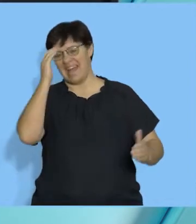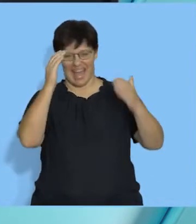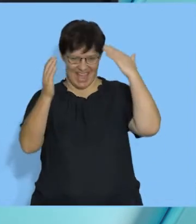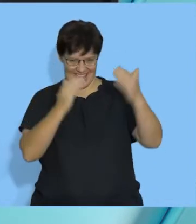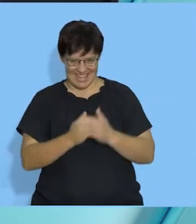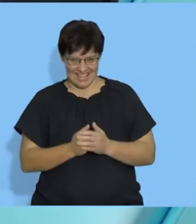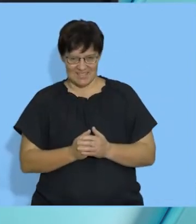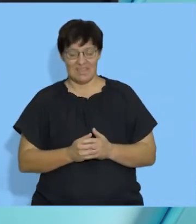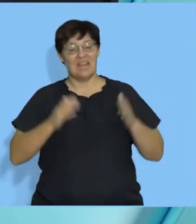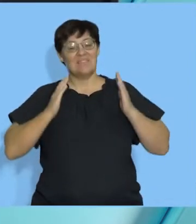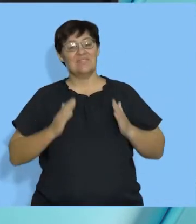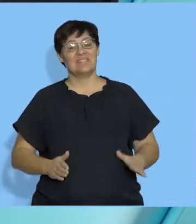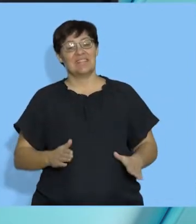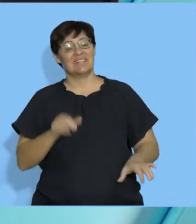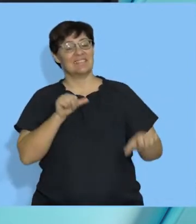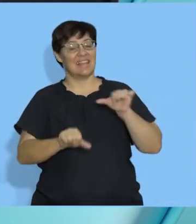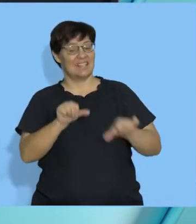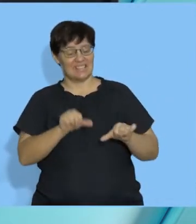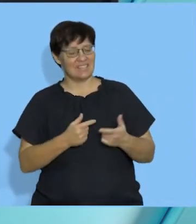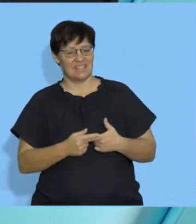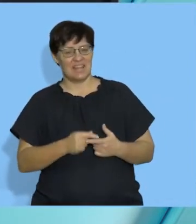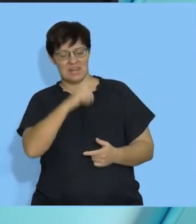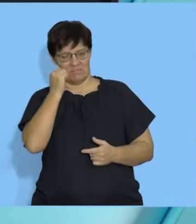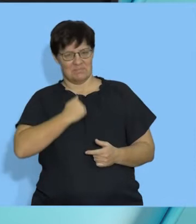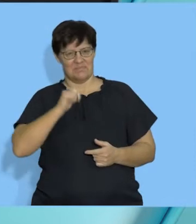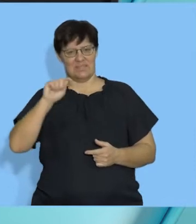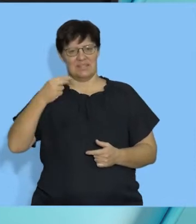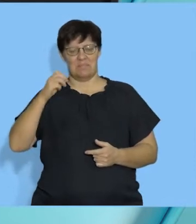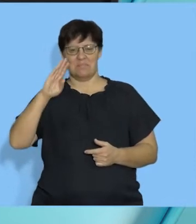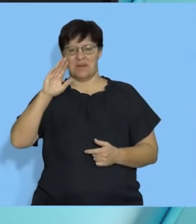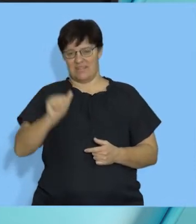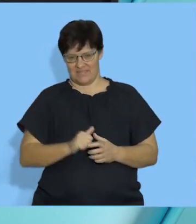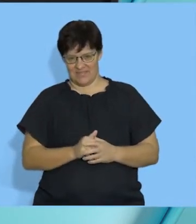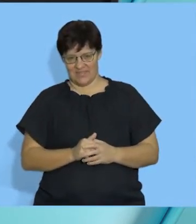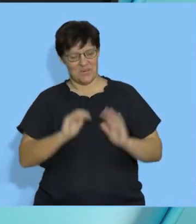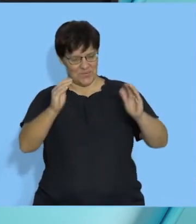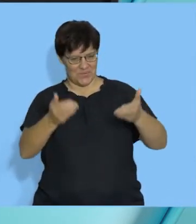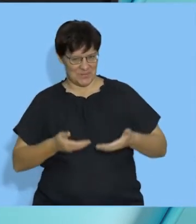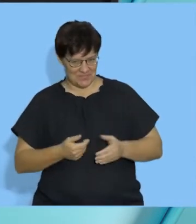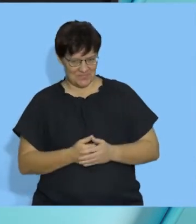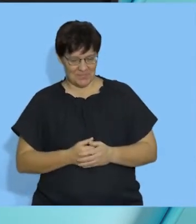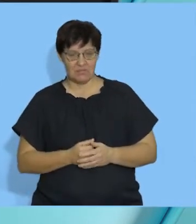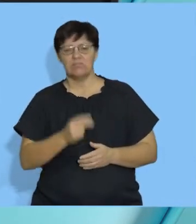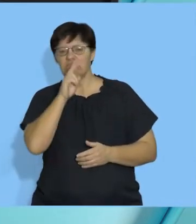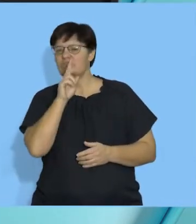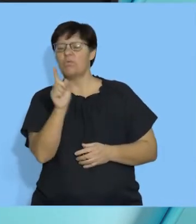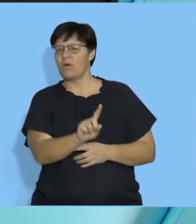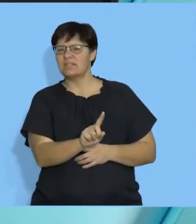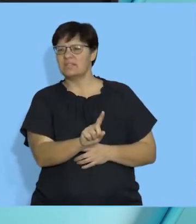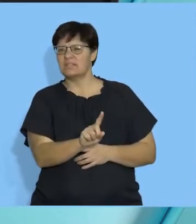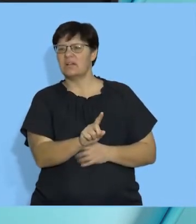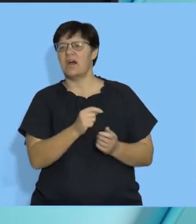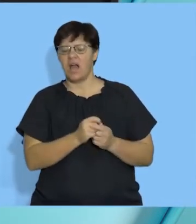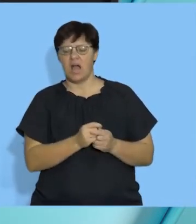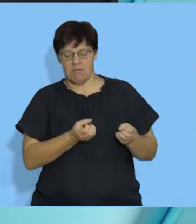welcome to our physical sciences session. My name is Temba. Today we will be looking at redox reaction. What exactly about